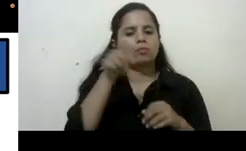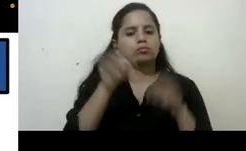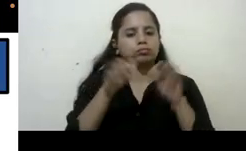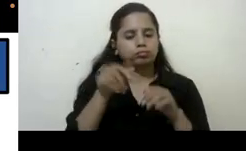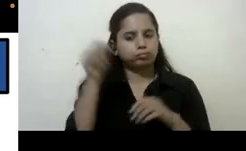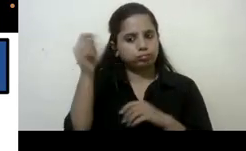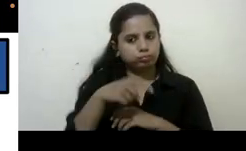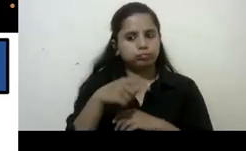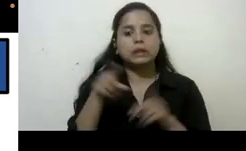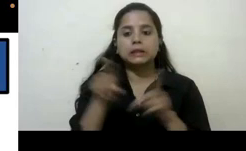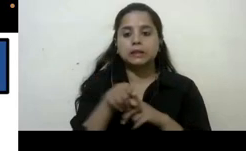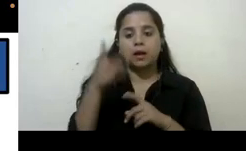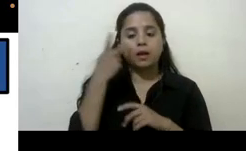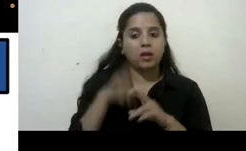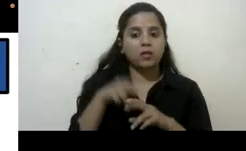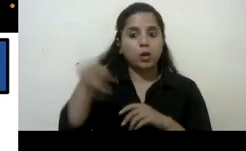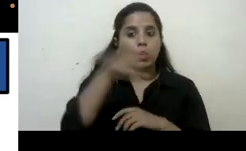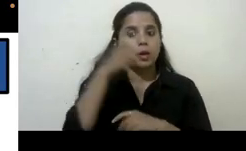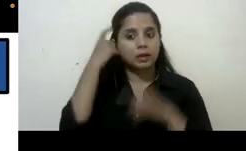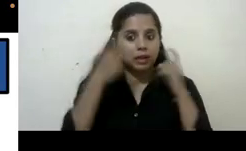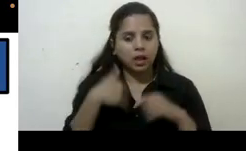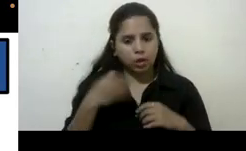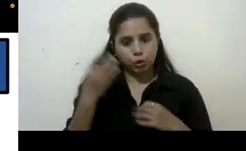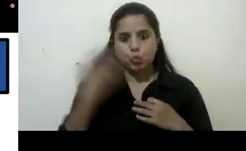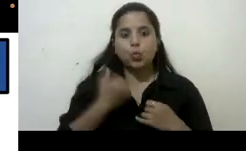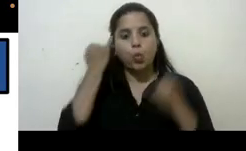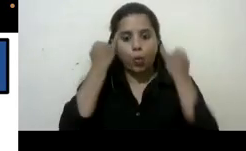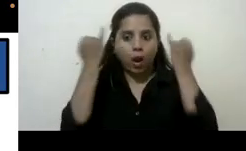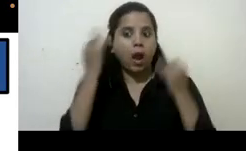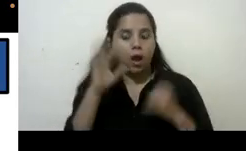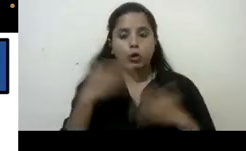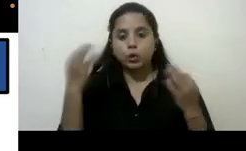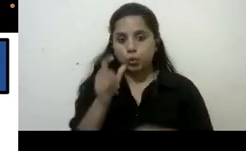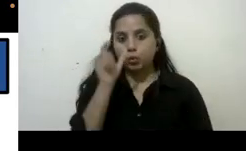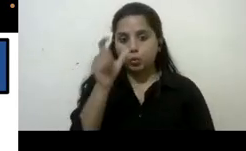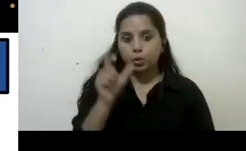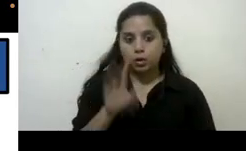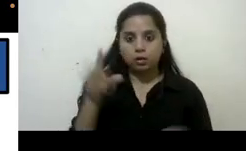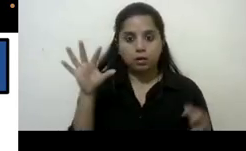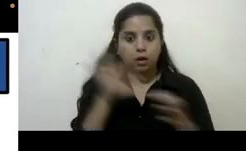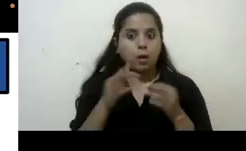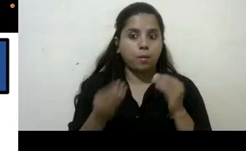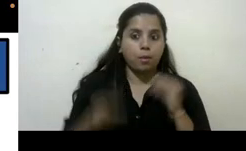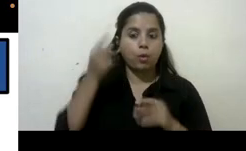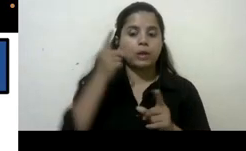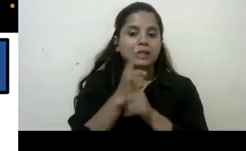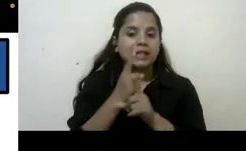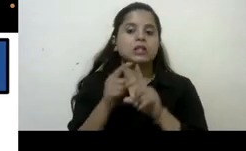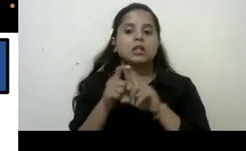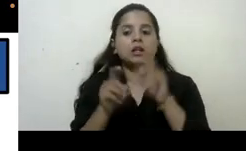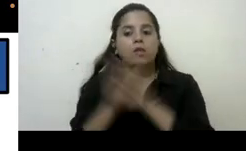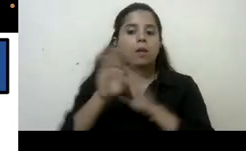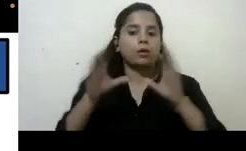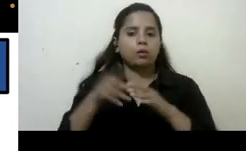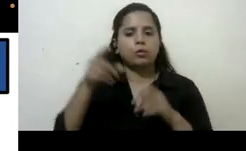Additionally, if you have a new idea or a particular new word which relates more to teacher development group, you can